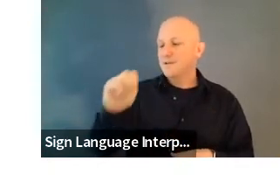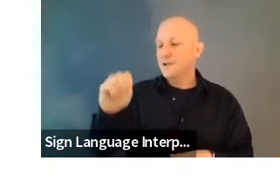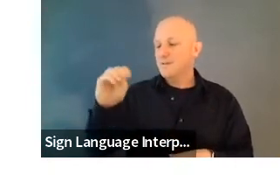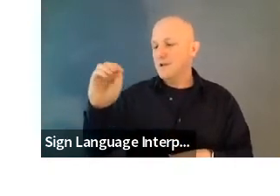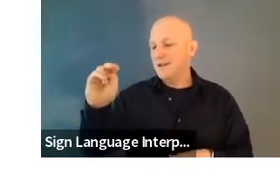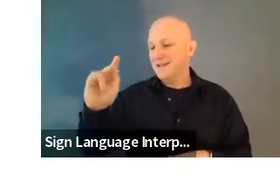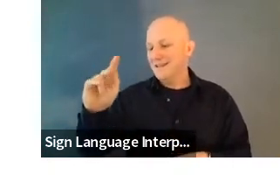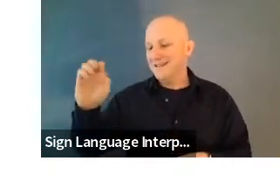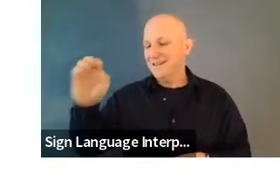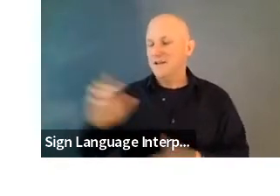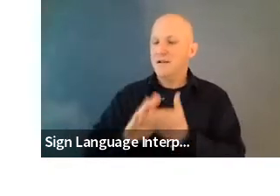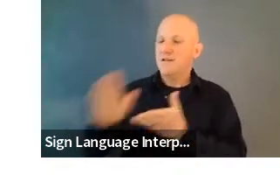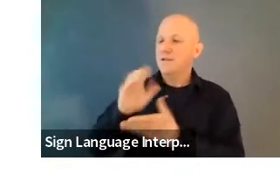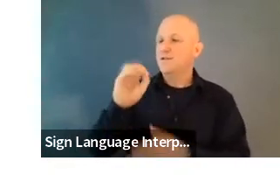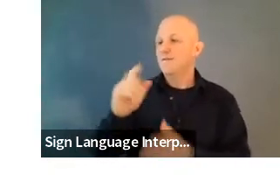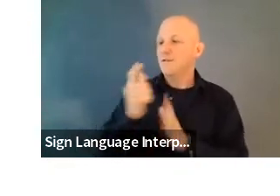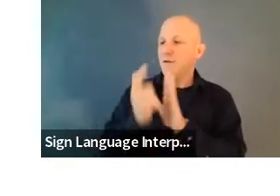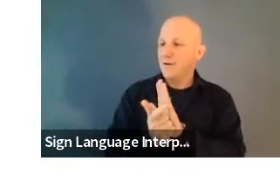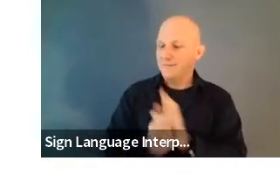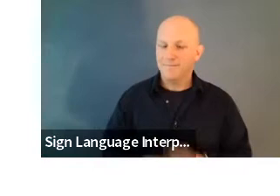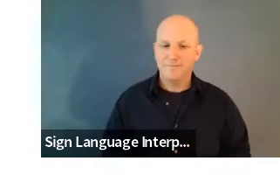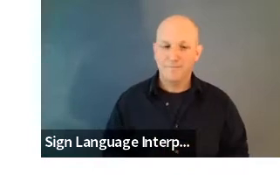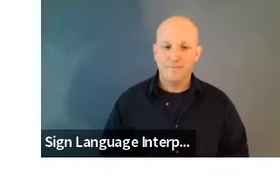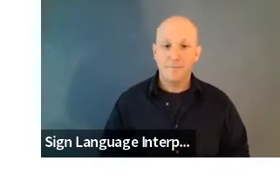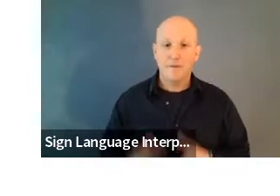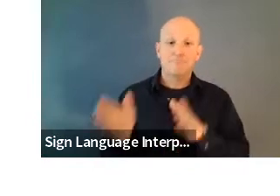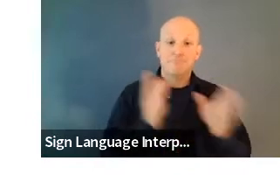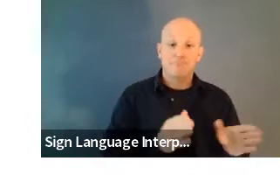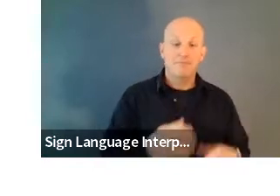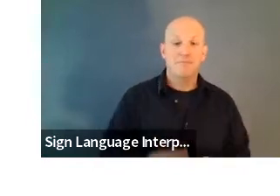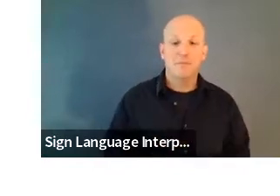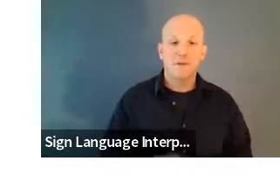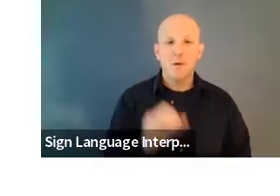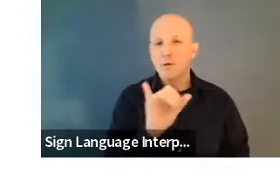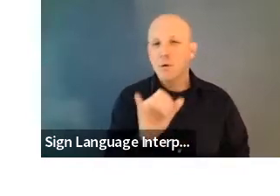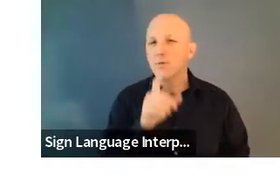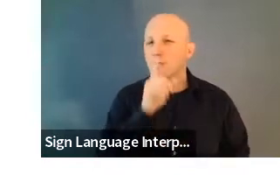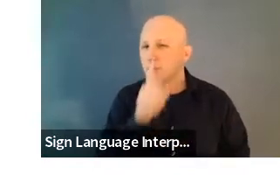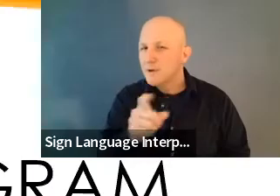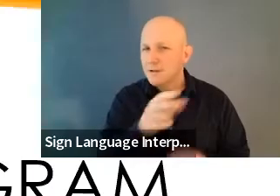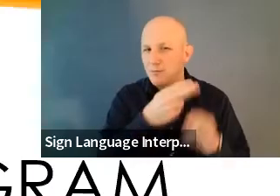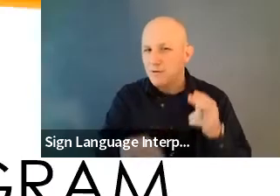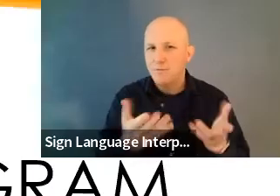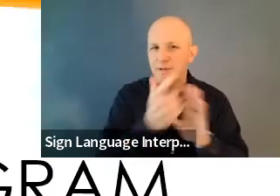Law. And we can get started. So really quickly then, what is the Law Pathways